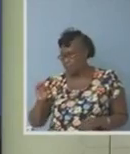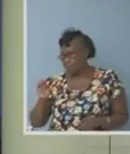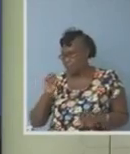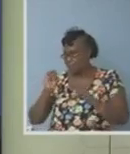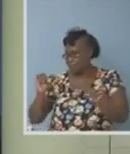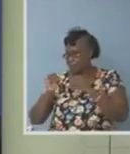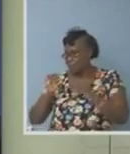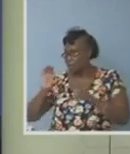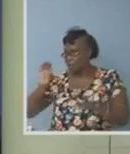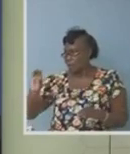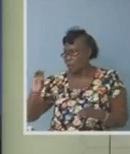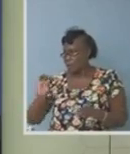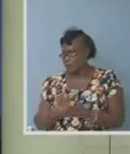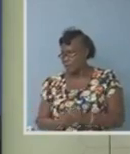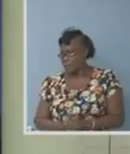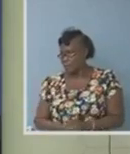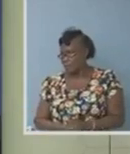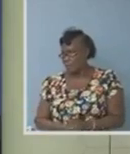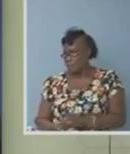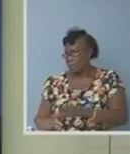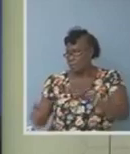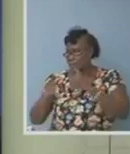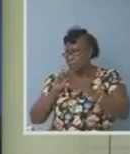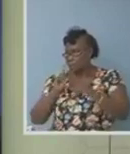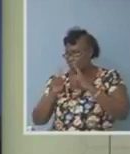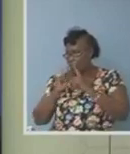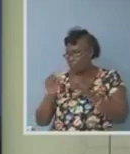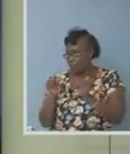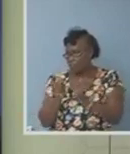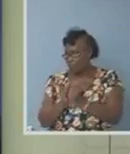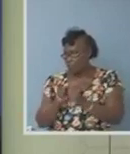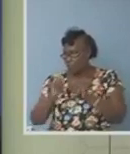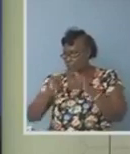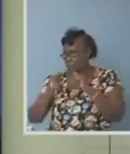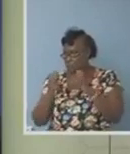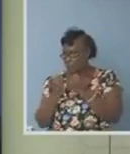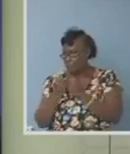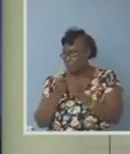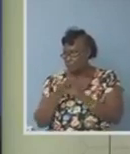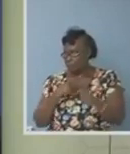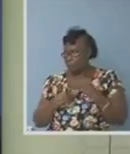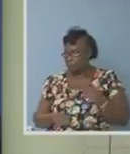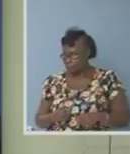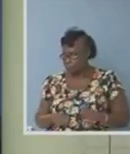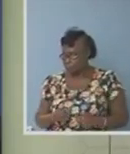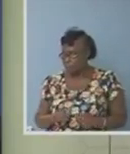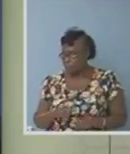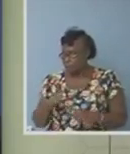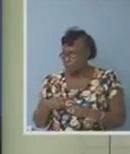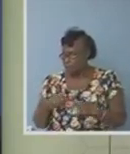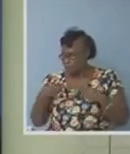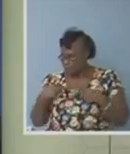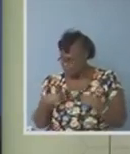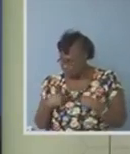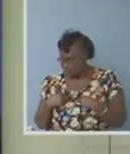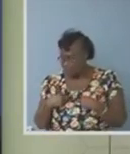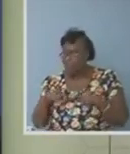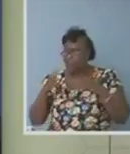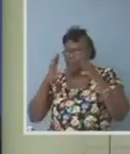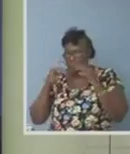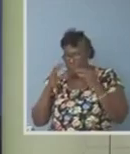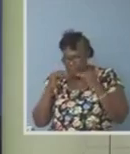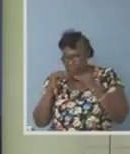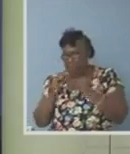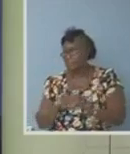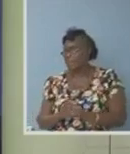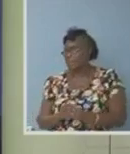and Commerce, and I'm in direct communication with the team from Trinidad. And when we have notice of the meeting, a